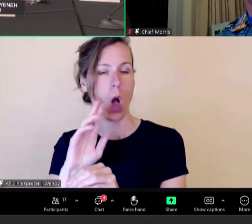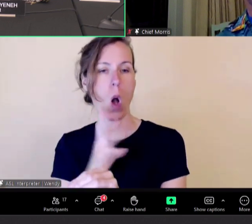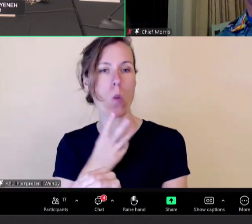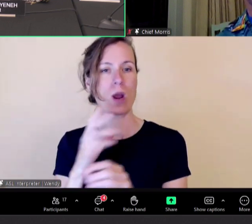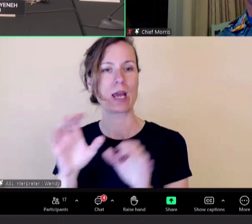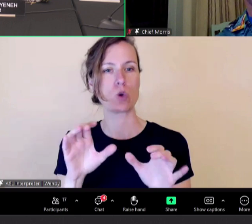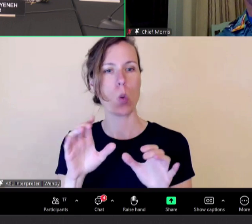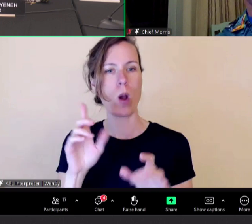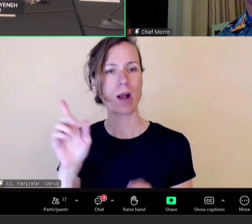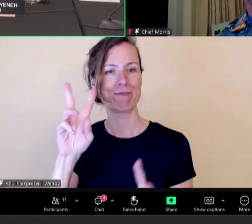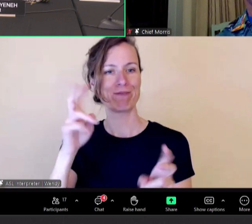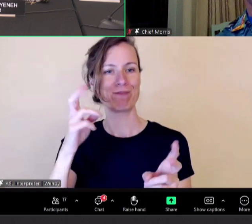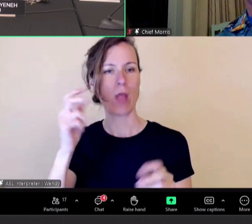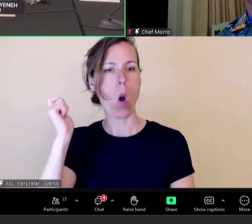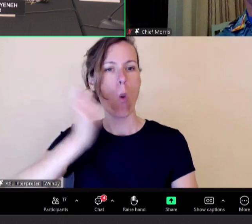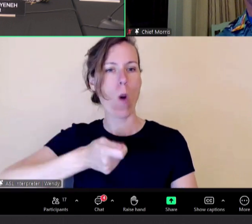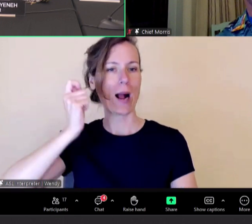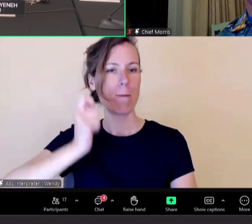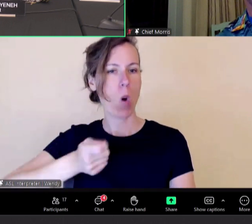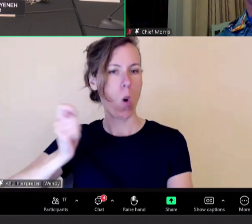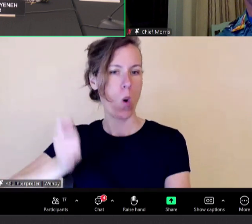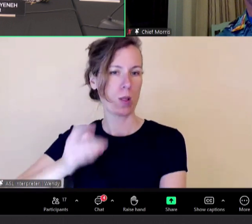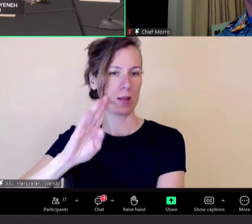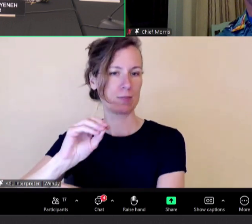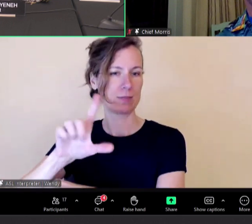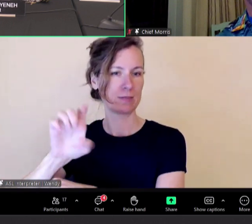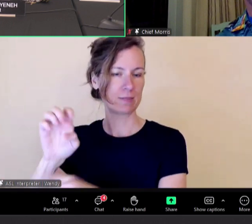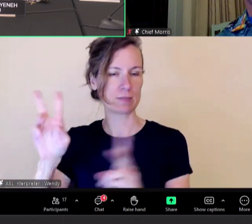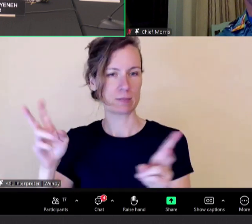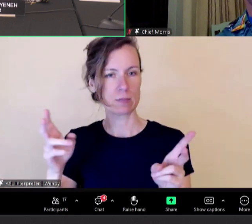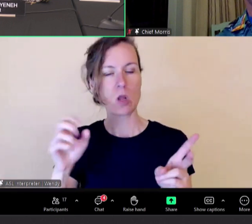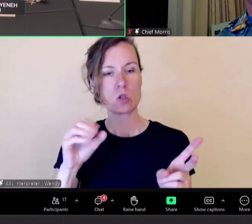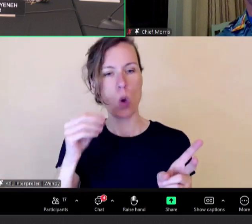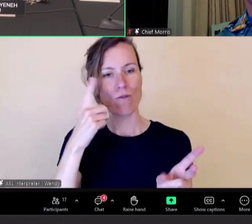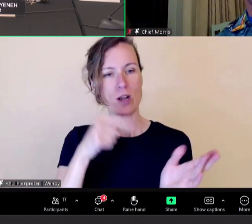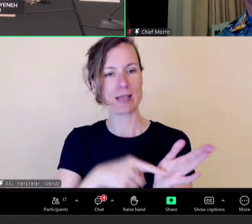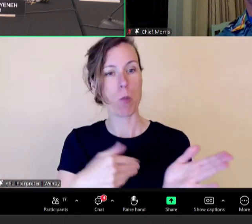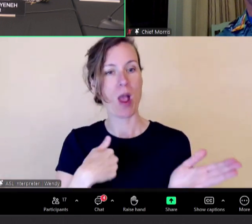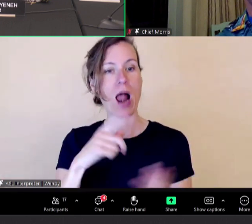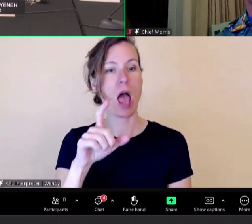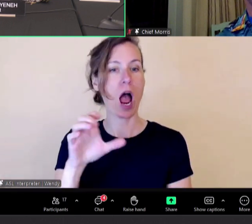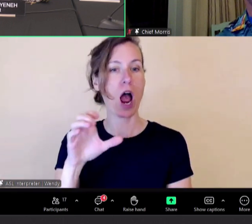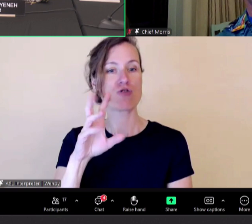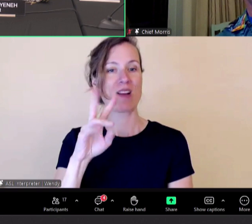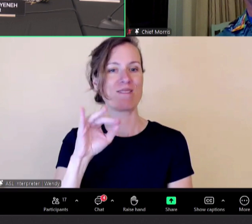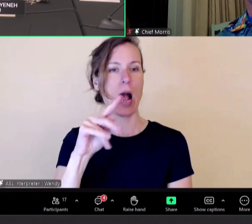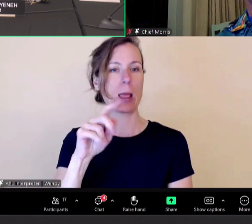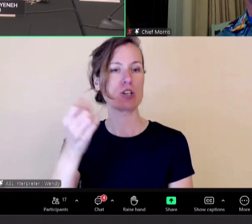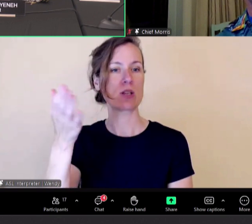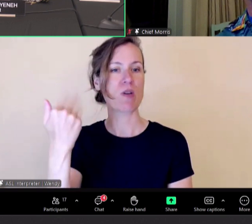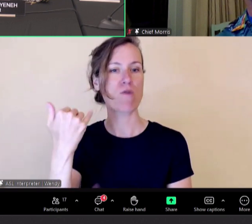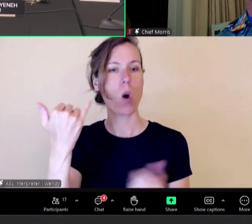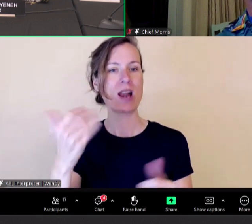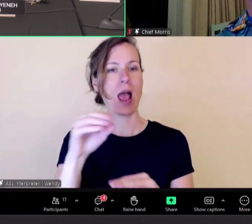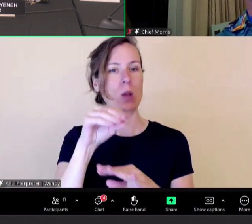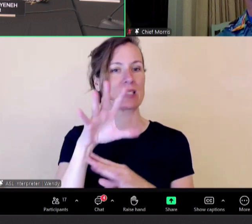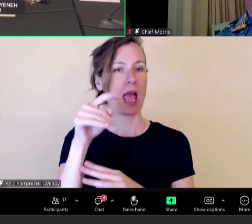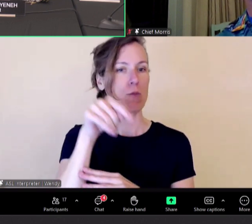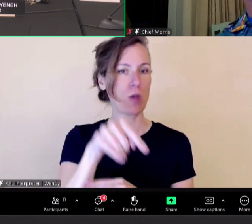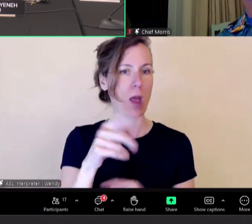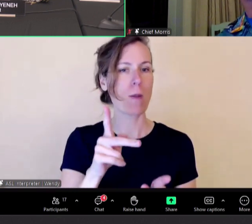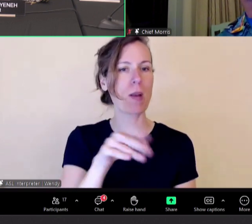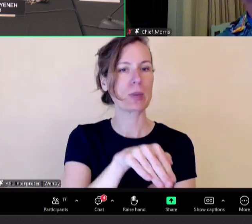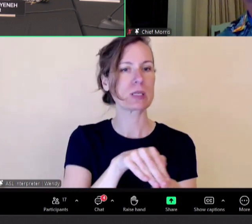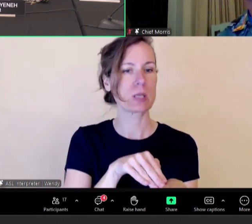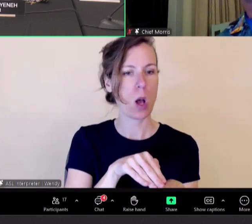had 100 violations before, but now since we put those cameras there and people have learned to slow down, now further down the street at Forest and